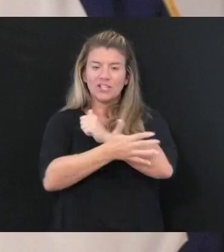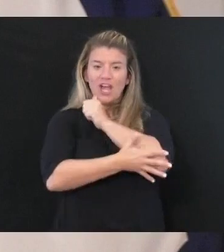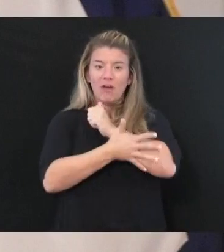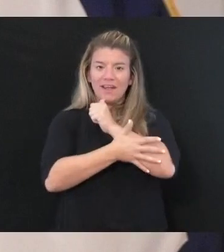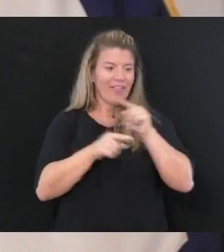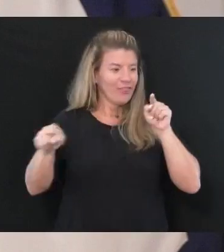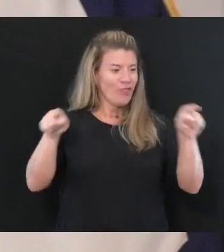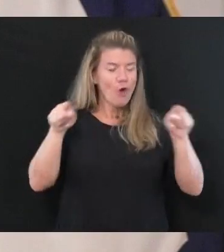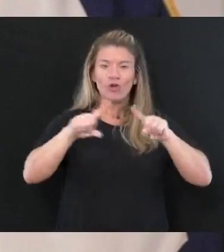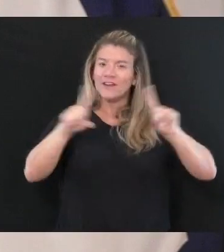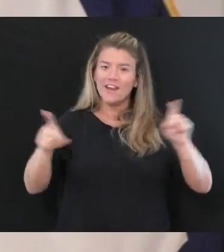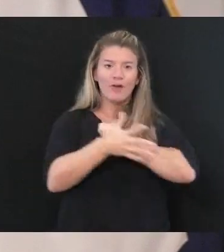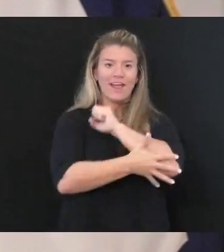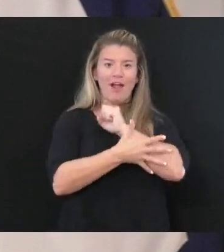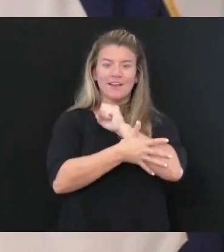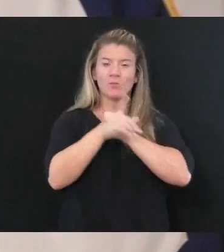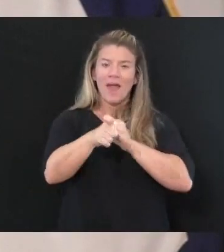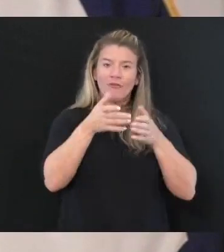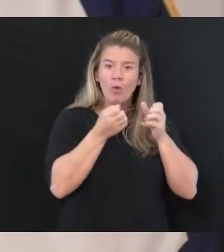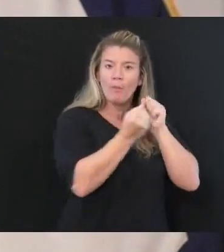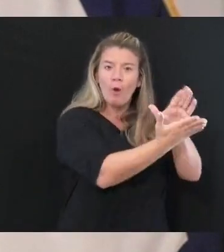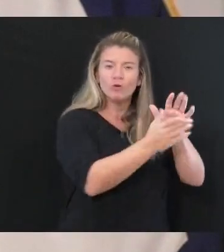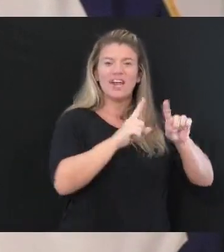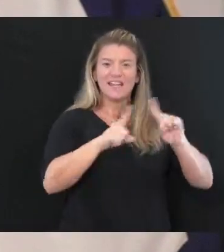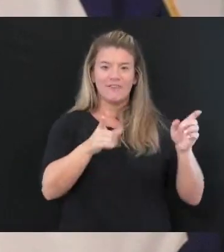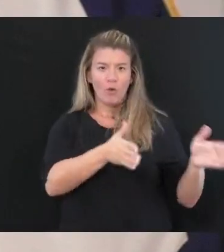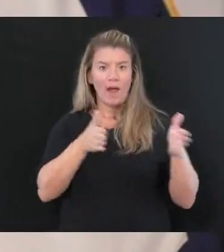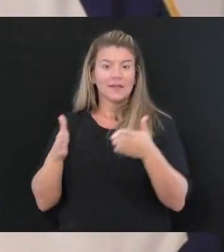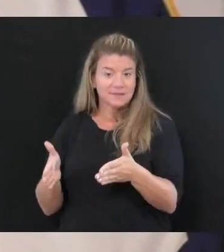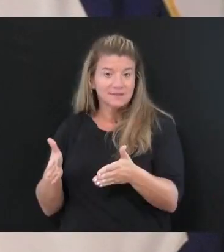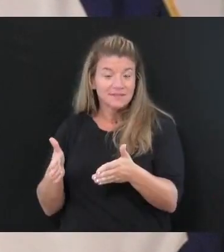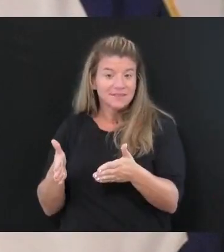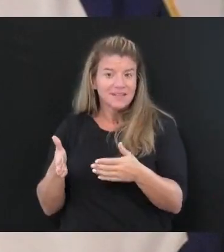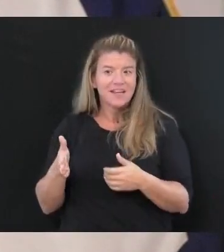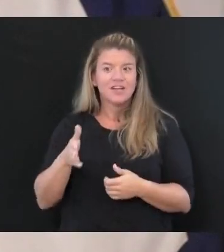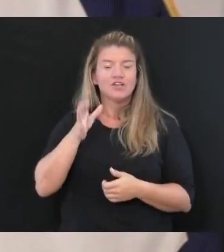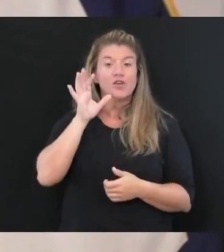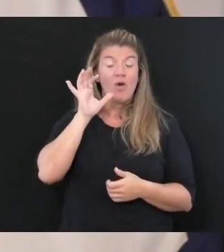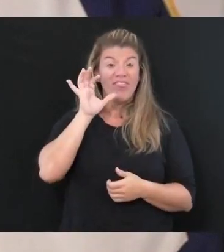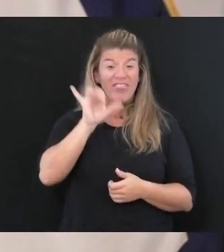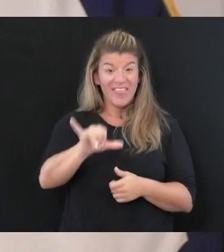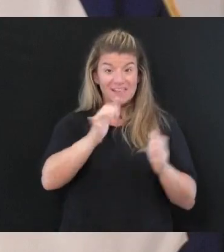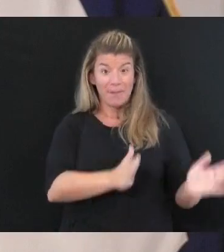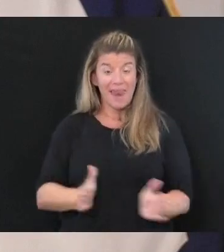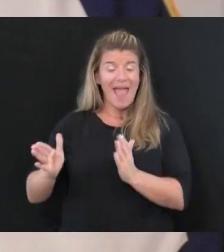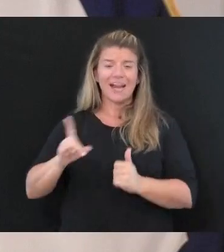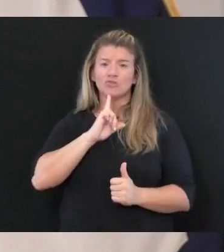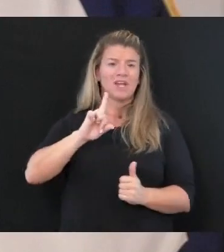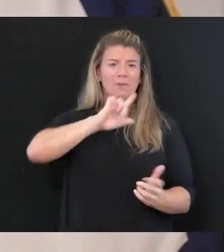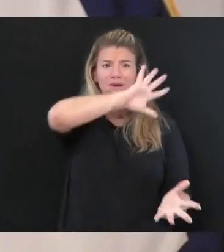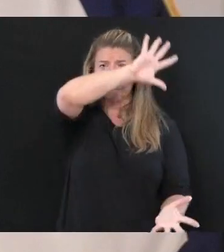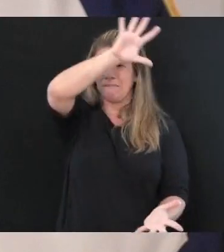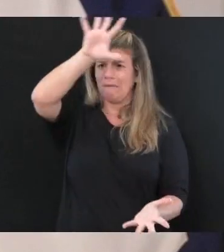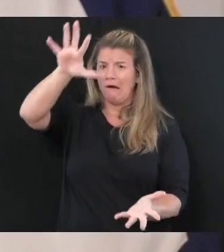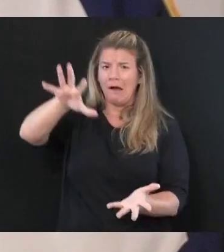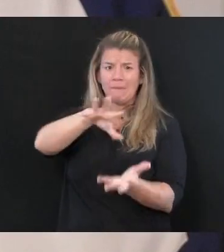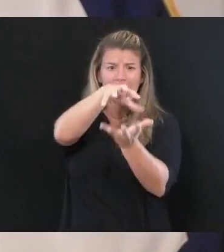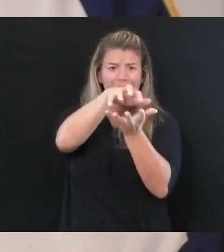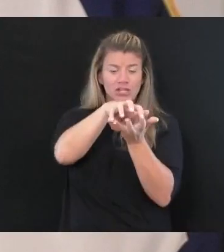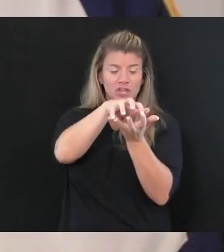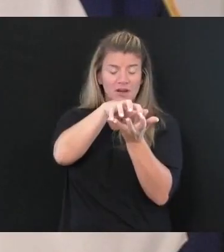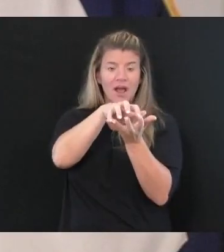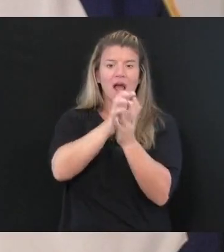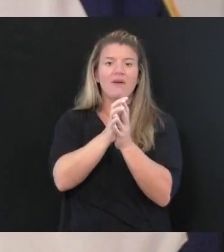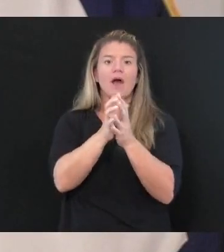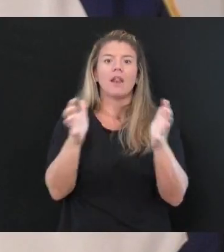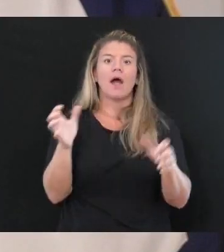way. And so the net of the whole thing is this has been the culmination of a ton of work from a lot